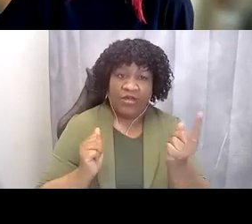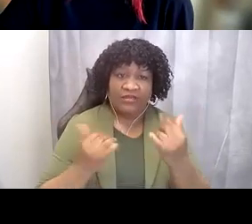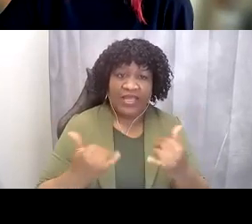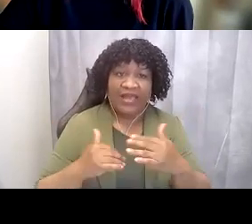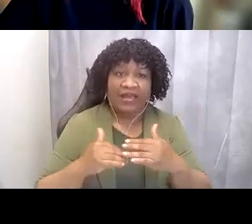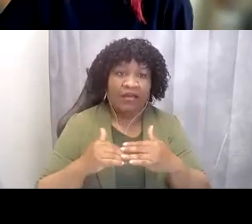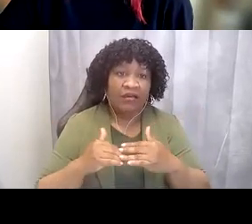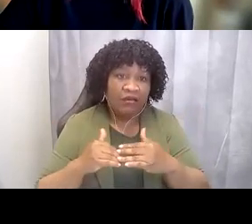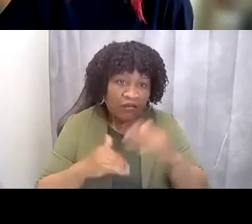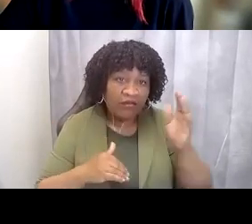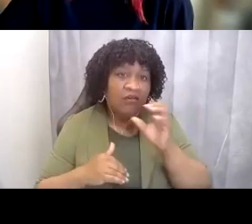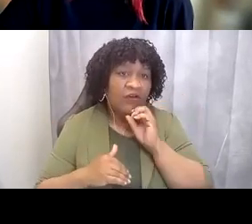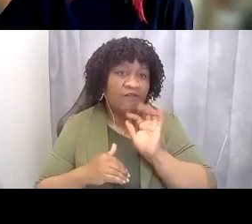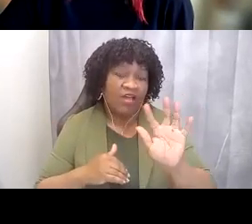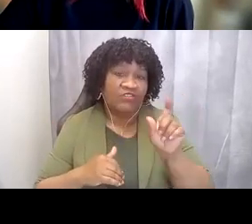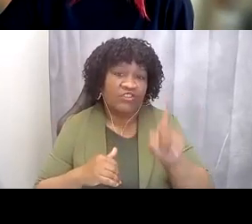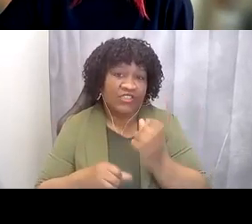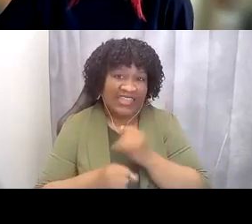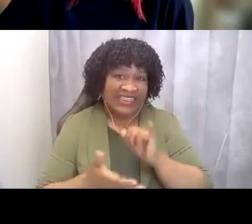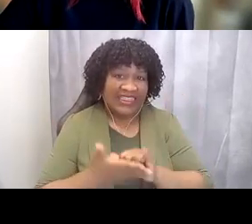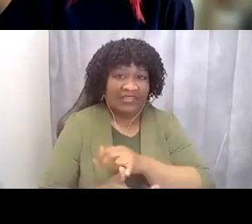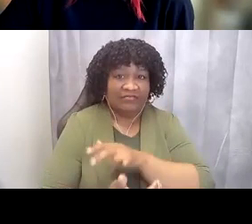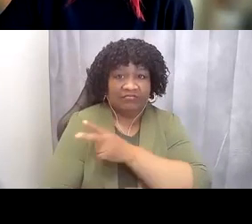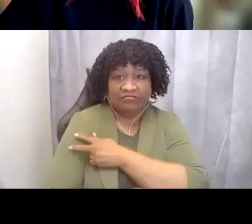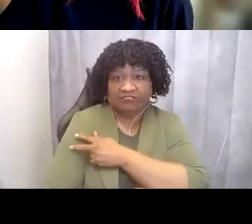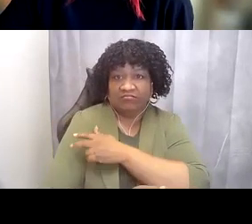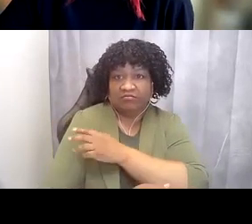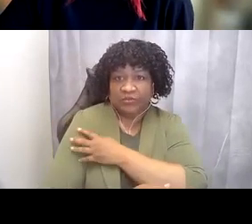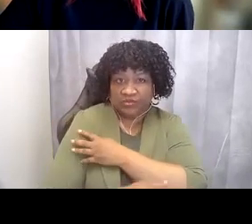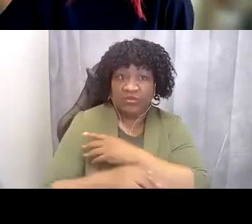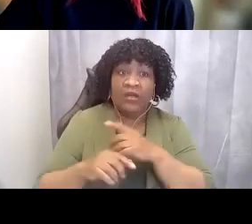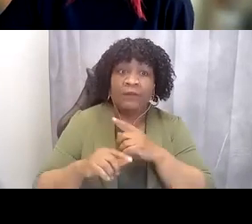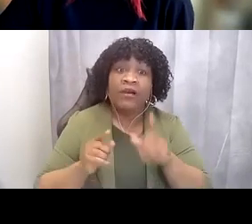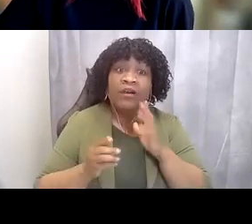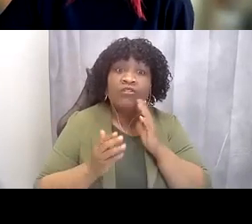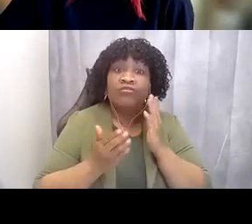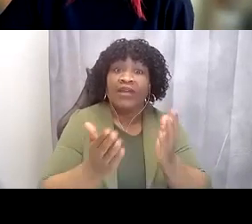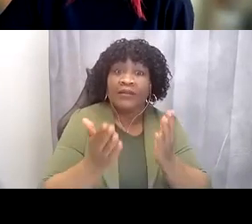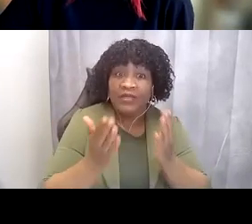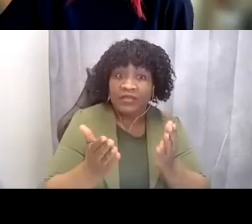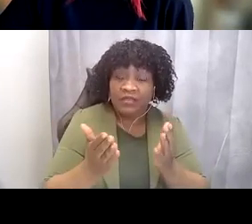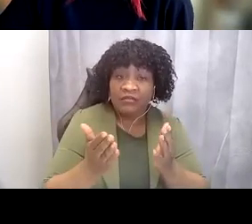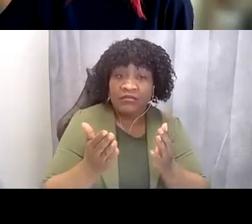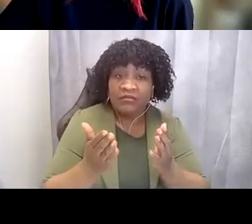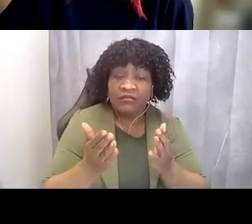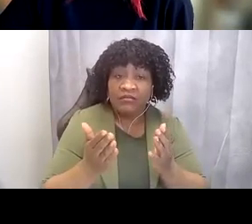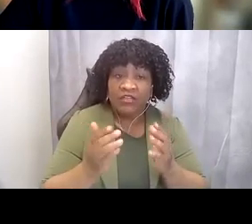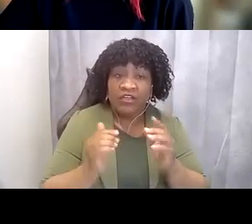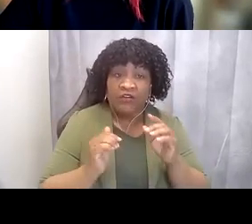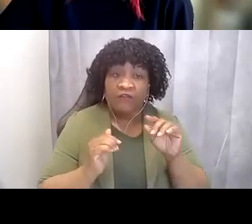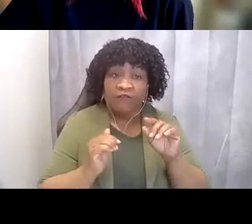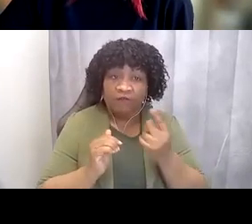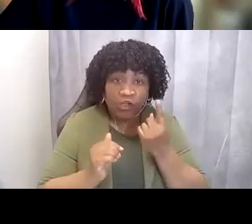5, and I'll go back to that because that's new. But they're recommended over the first